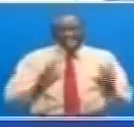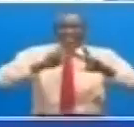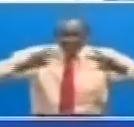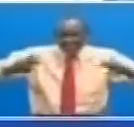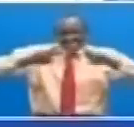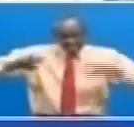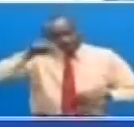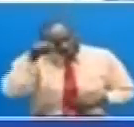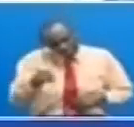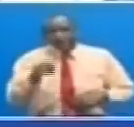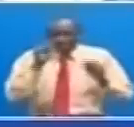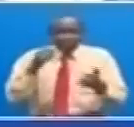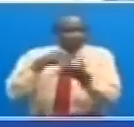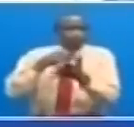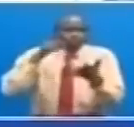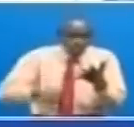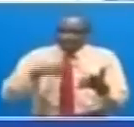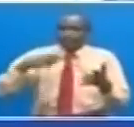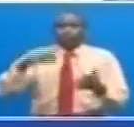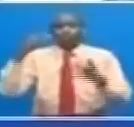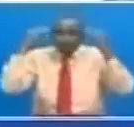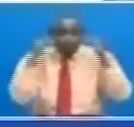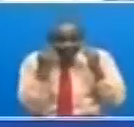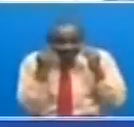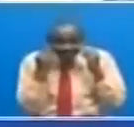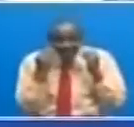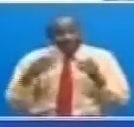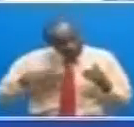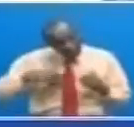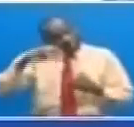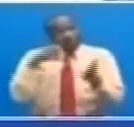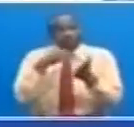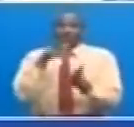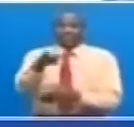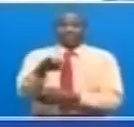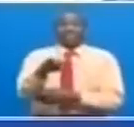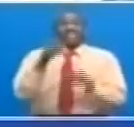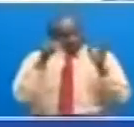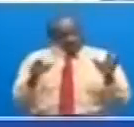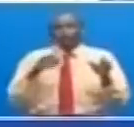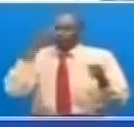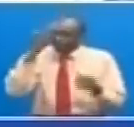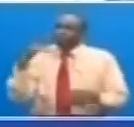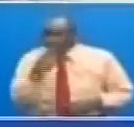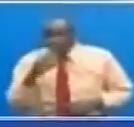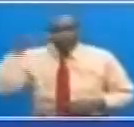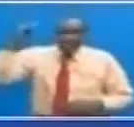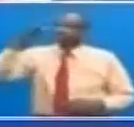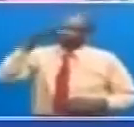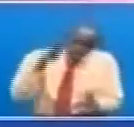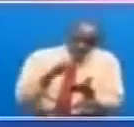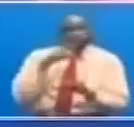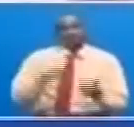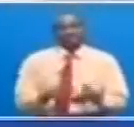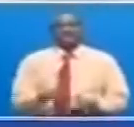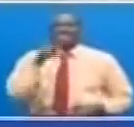matter, which would include even prosecution to the key persons in this government, irregardless of who they are. Kusema leo